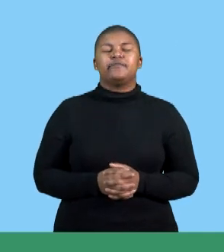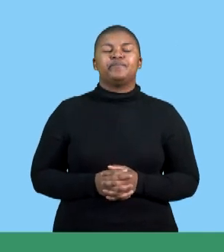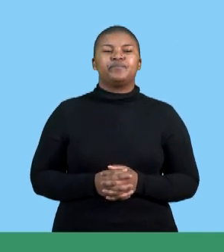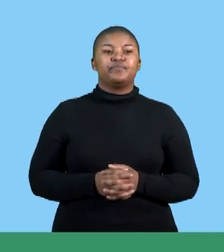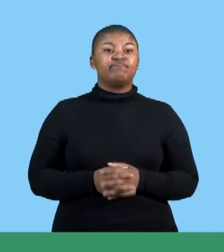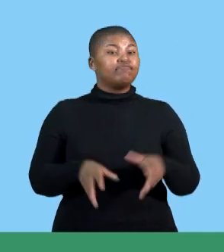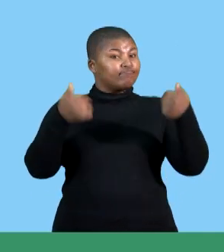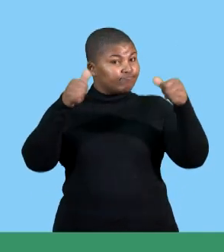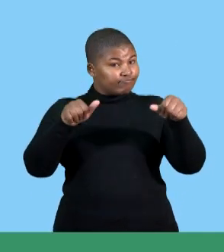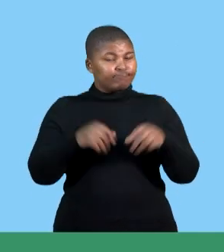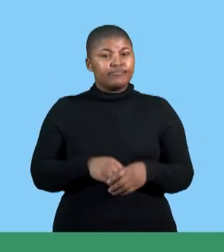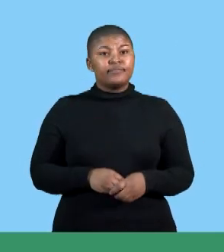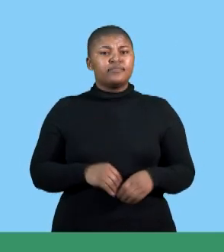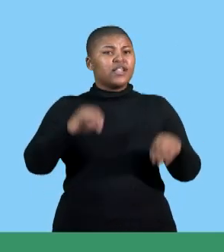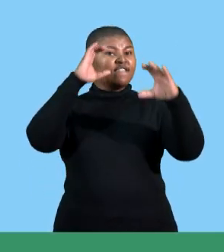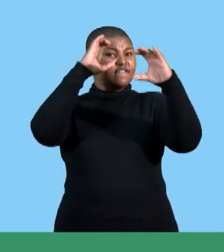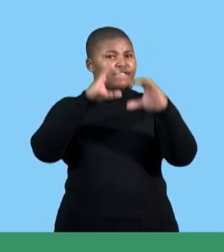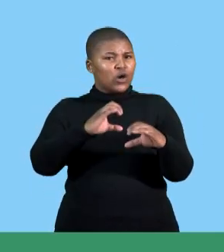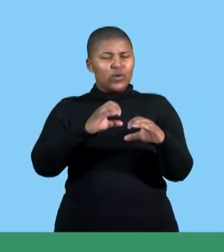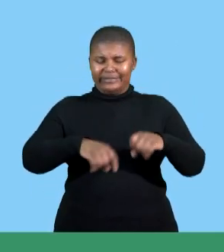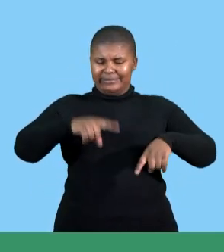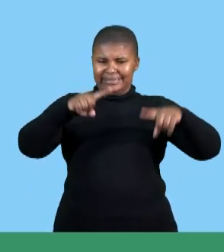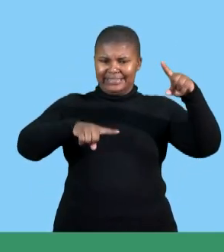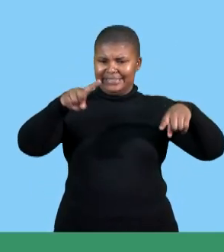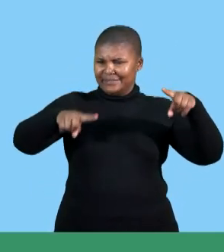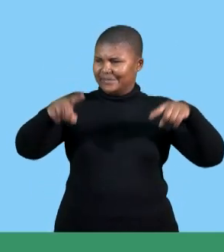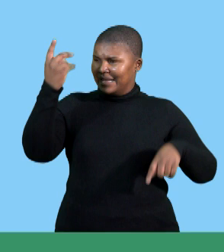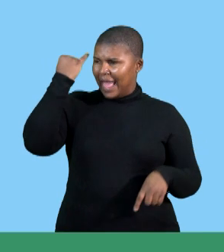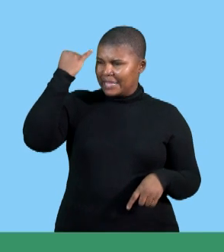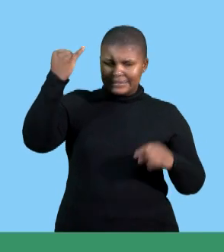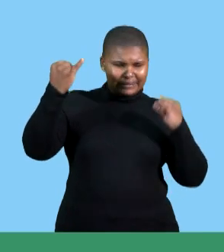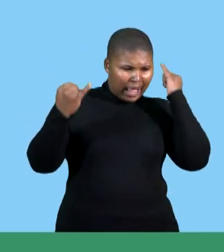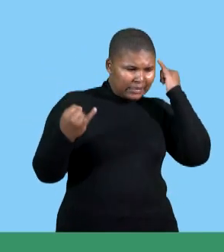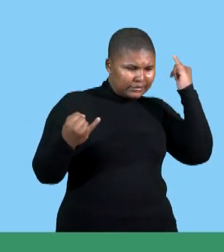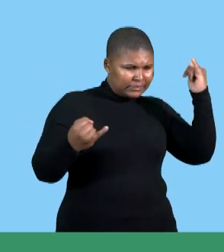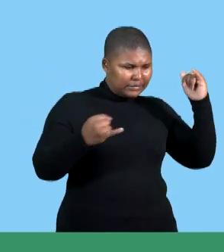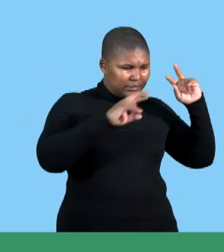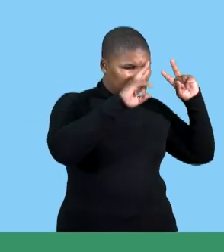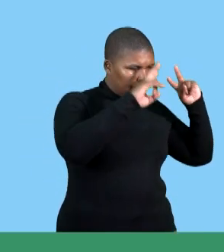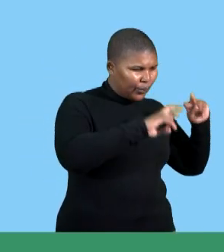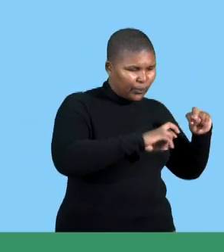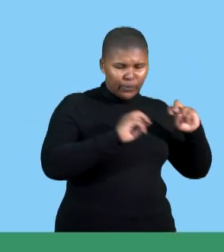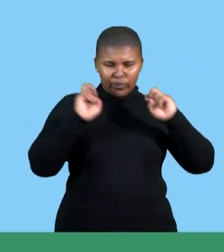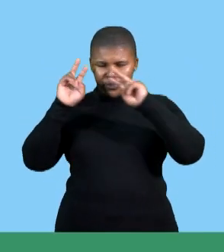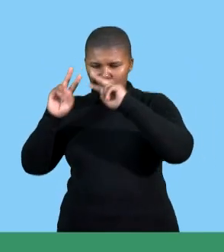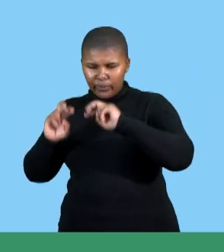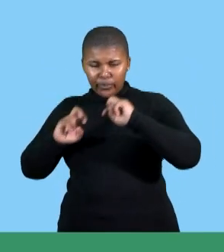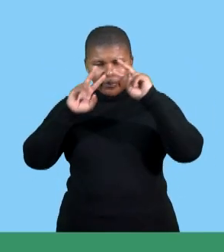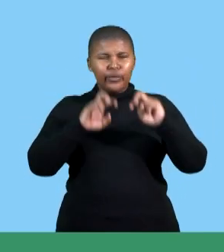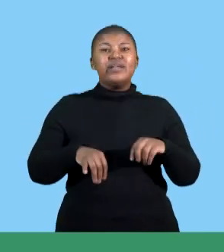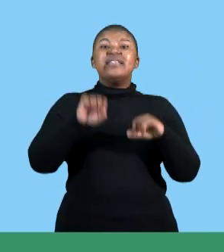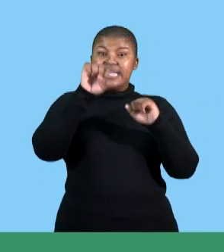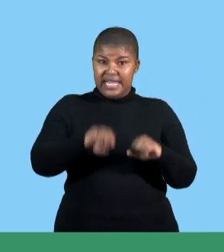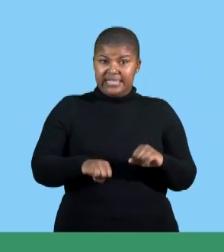number 2, it focuses on exploring ideas. Yes, you know there's an idea, but now what are you doing? You